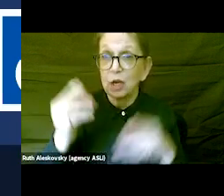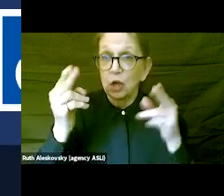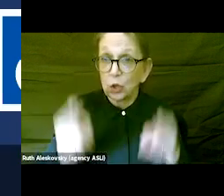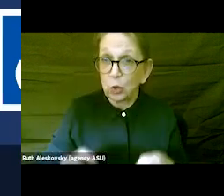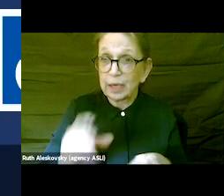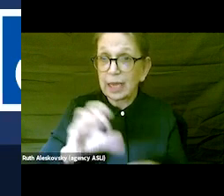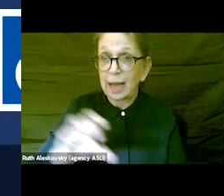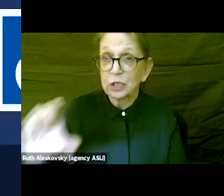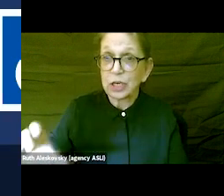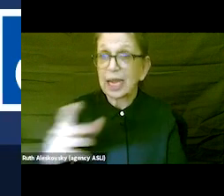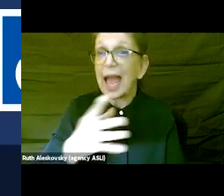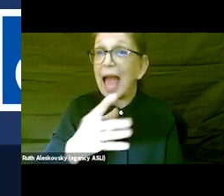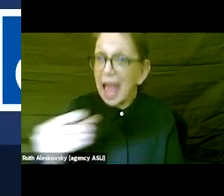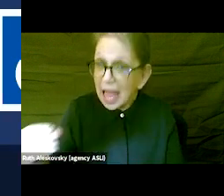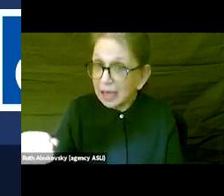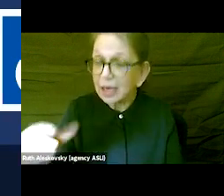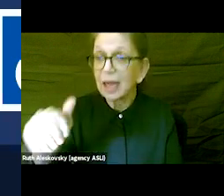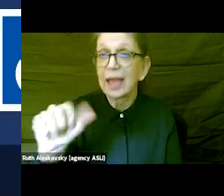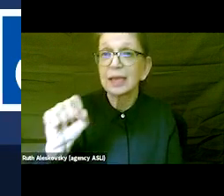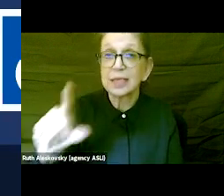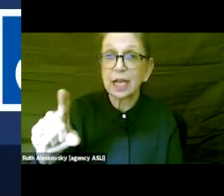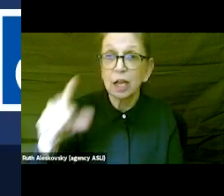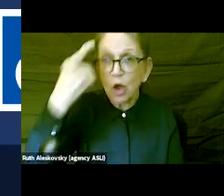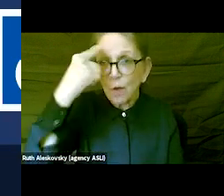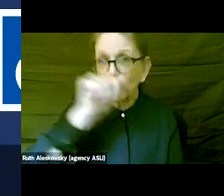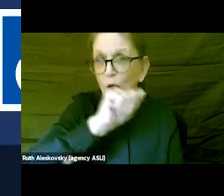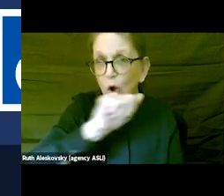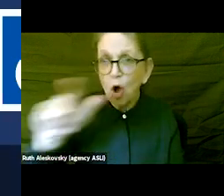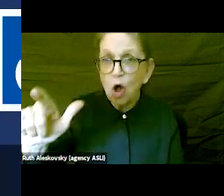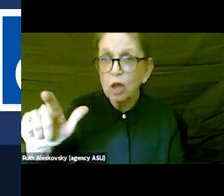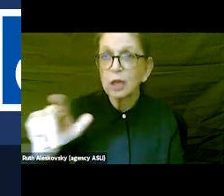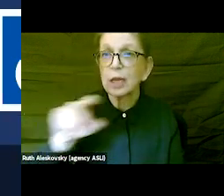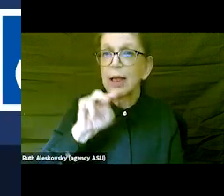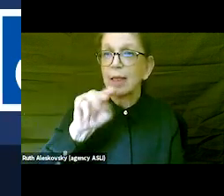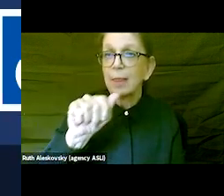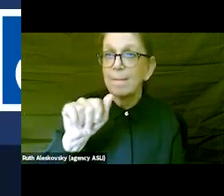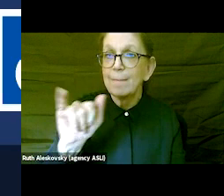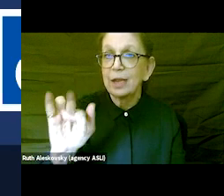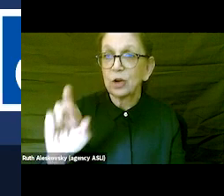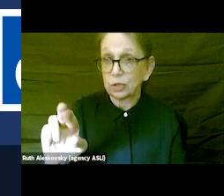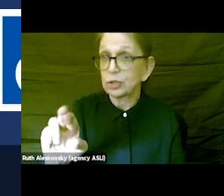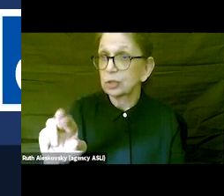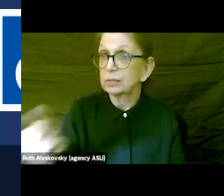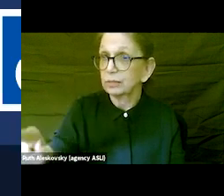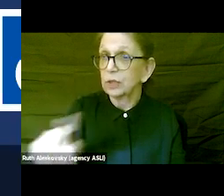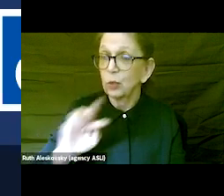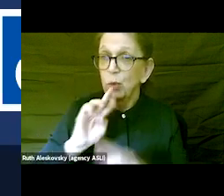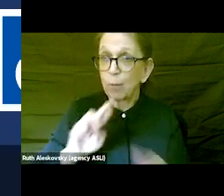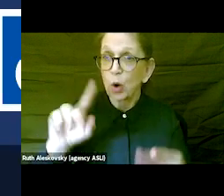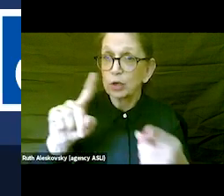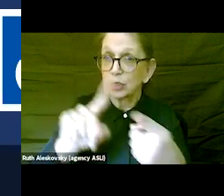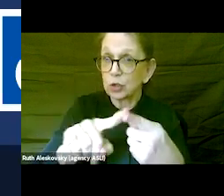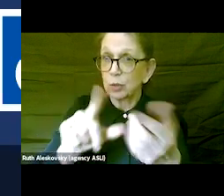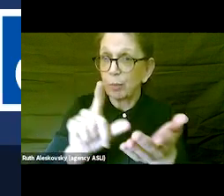ASL for the mayor's press briefings. He had it at some of them, but really when the pandemic hit and he was